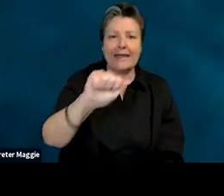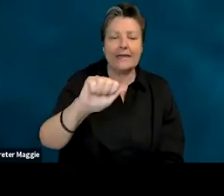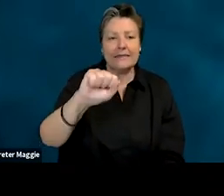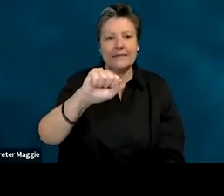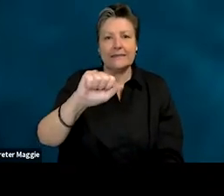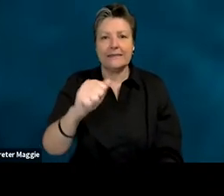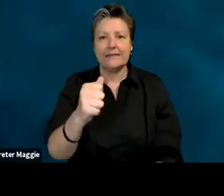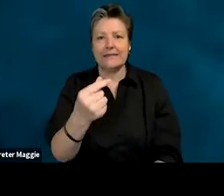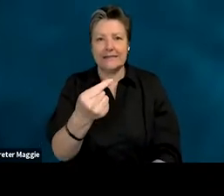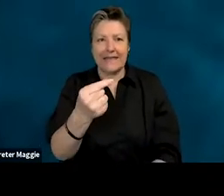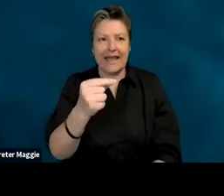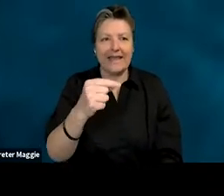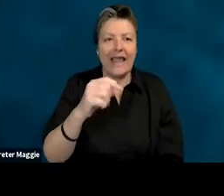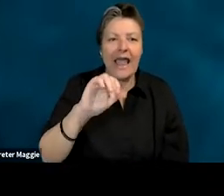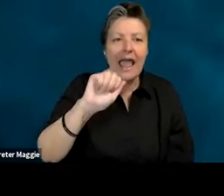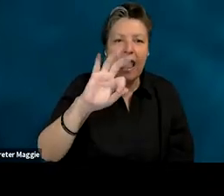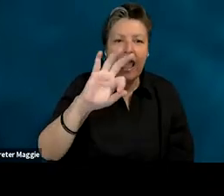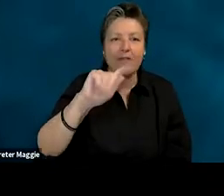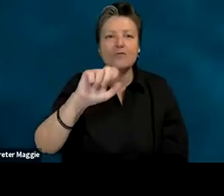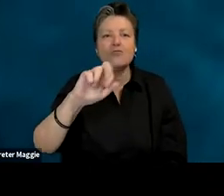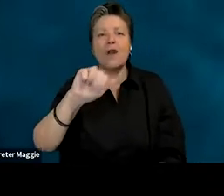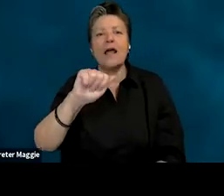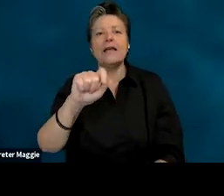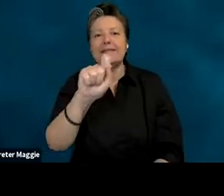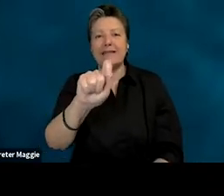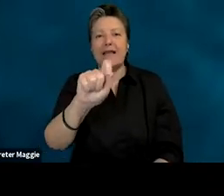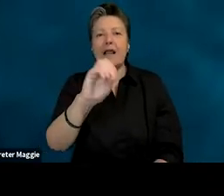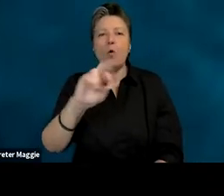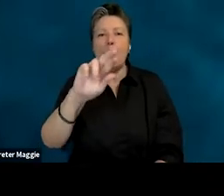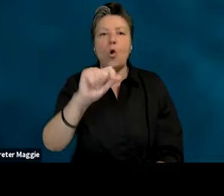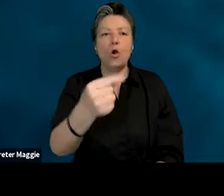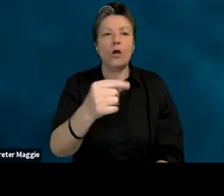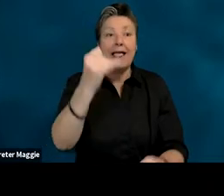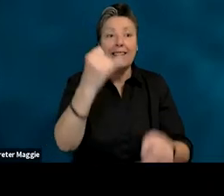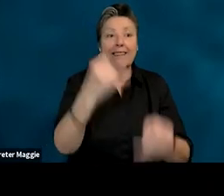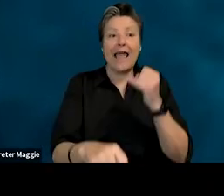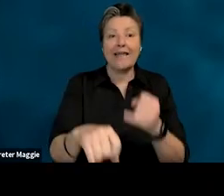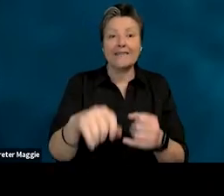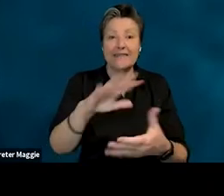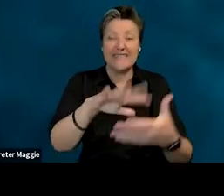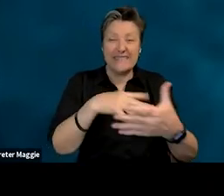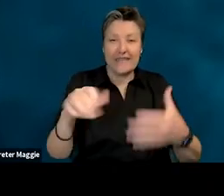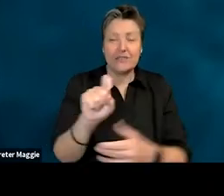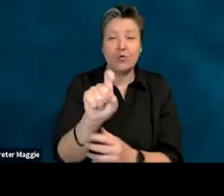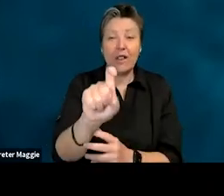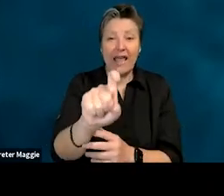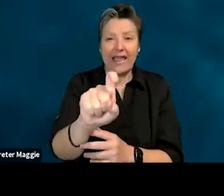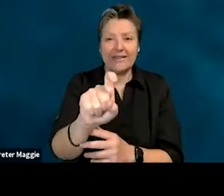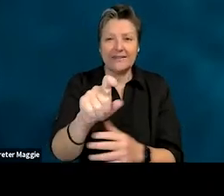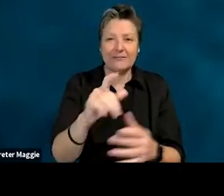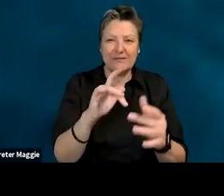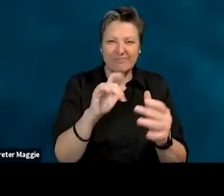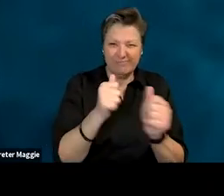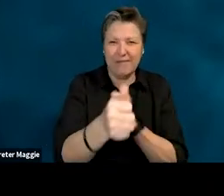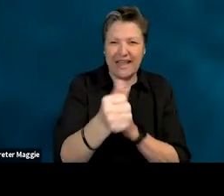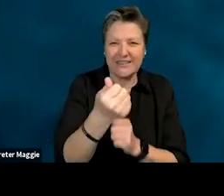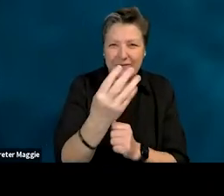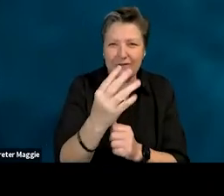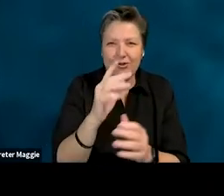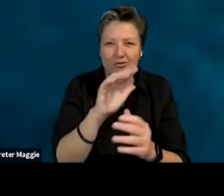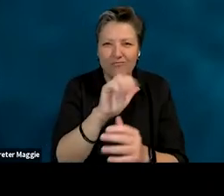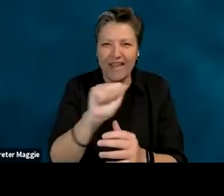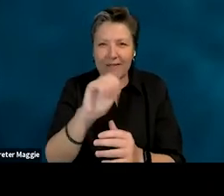And last but certainly not least, we have Schedule X, skipped a few letters to get there. But Schedule X has two